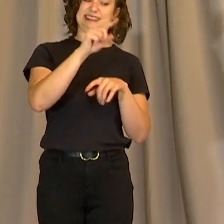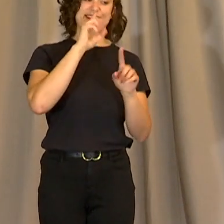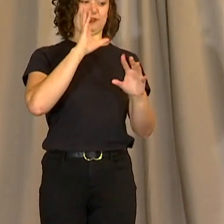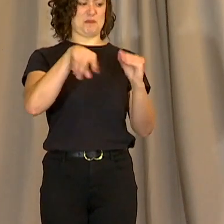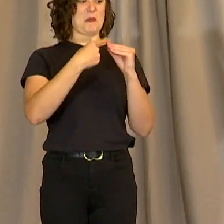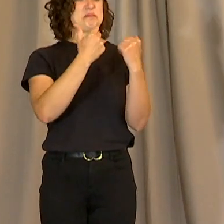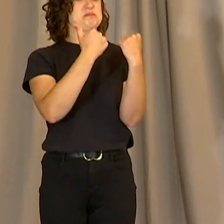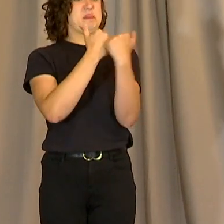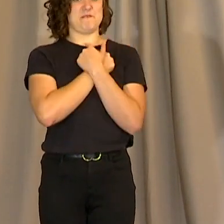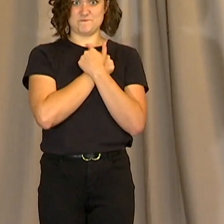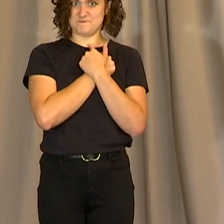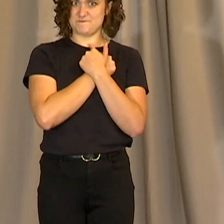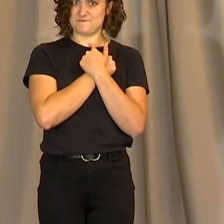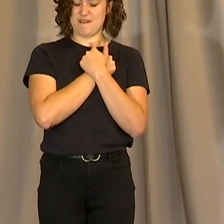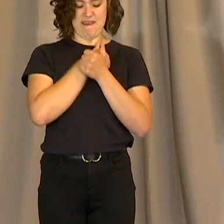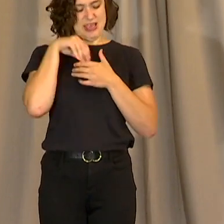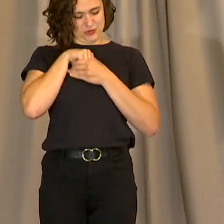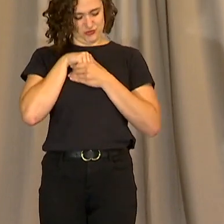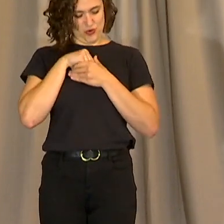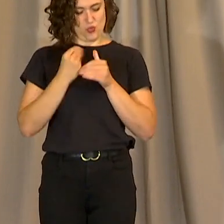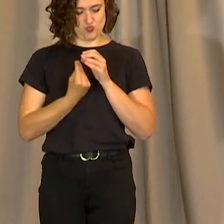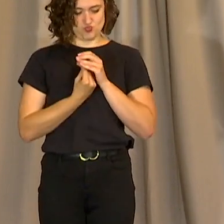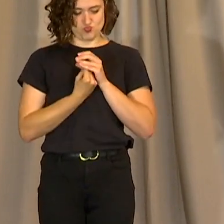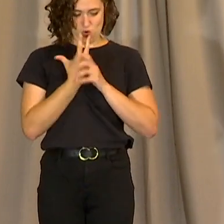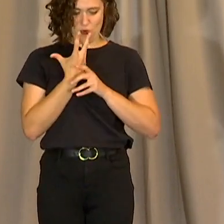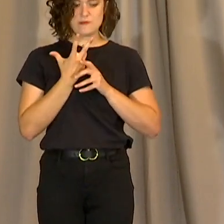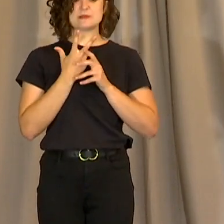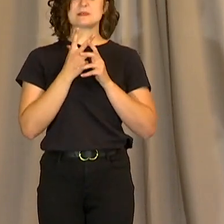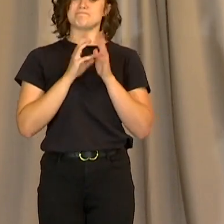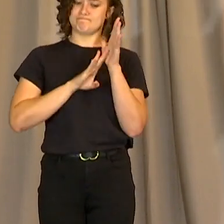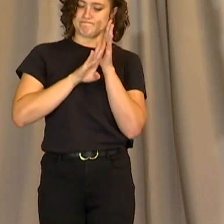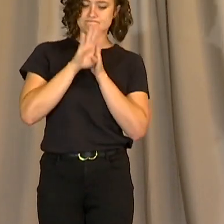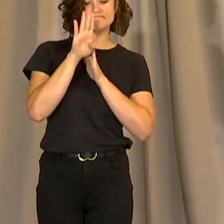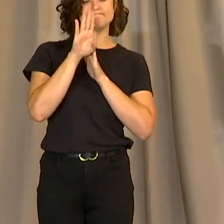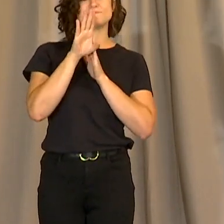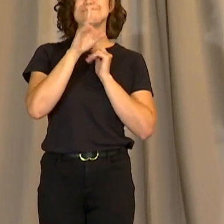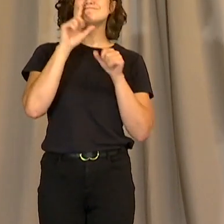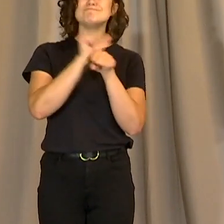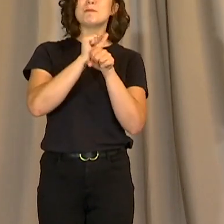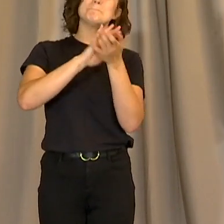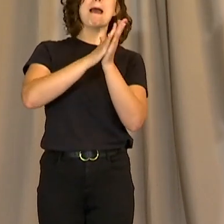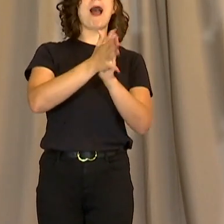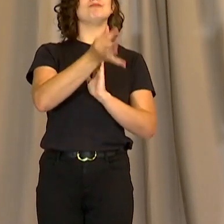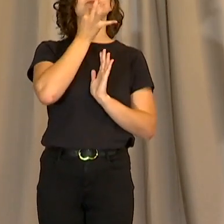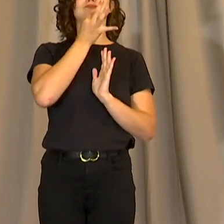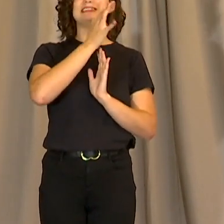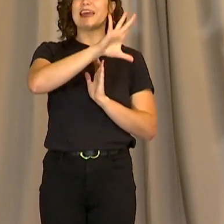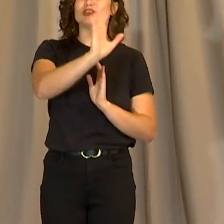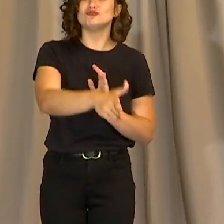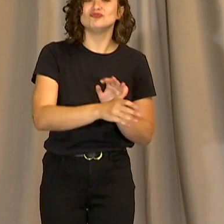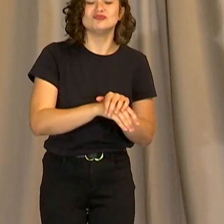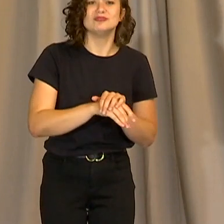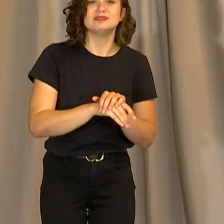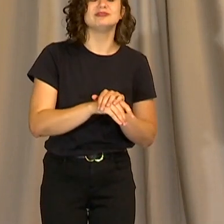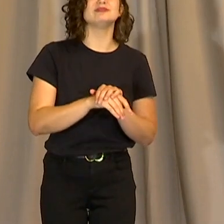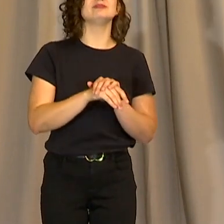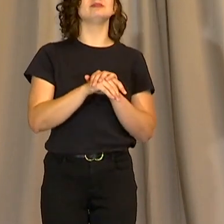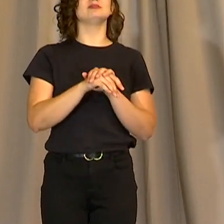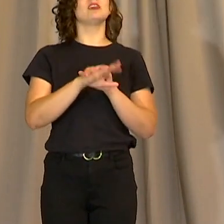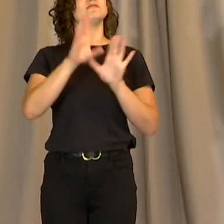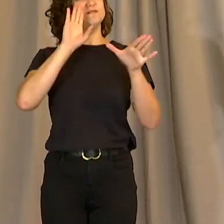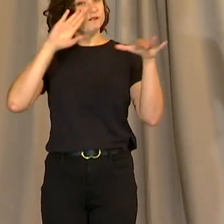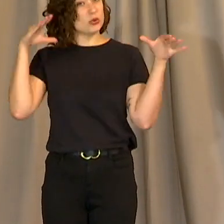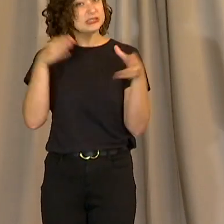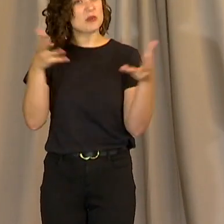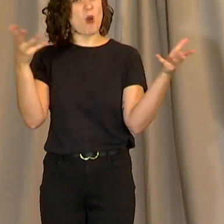and it's about internal growth, and we're never experts. And so if it's not about self-growth and